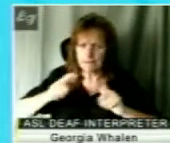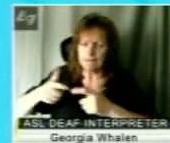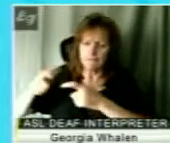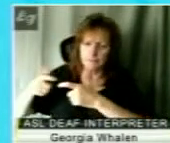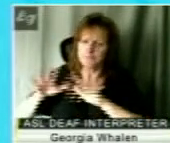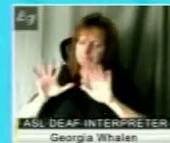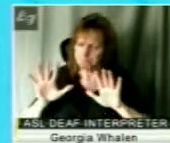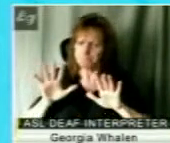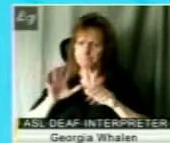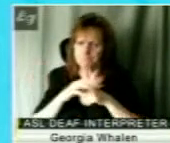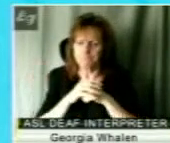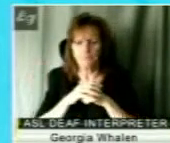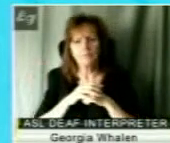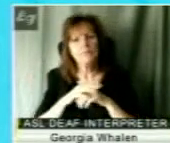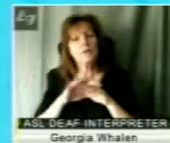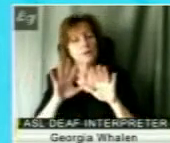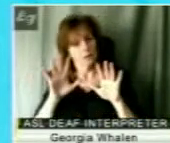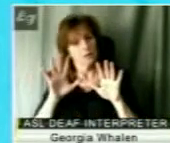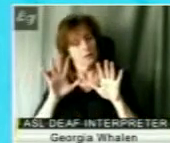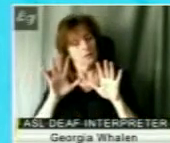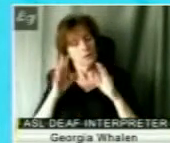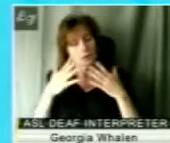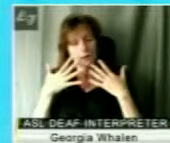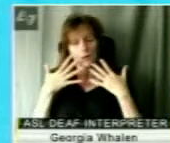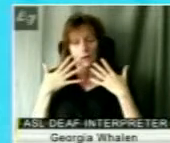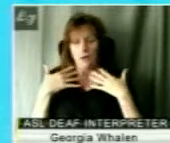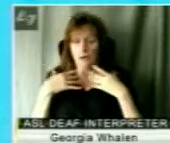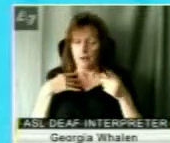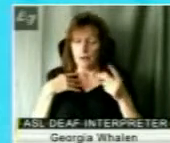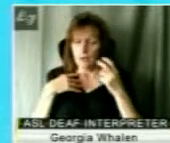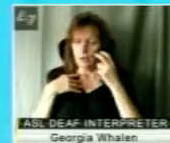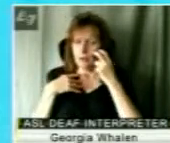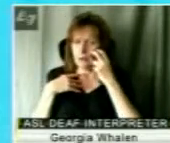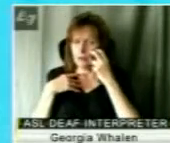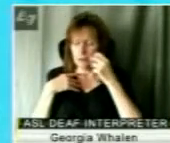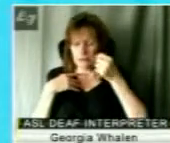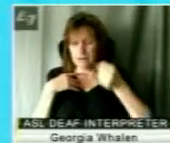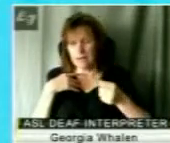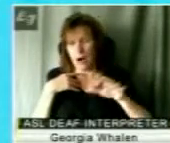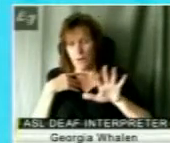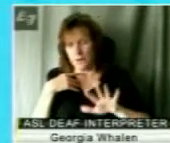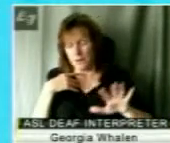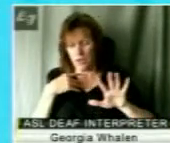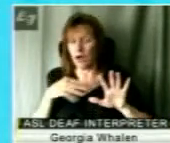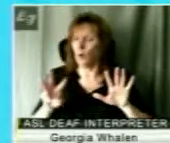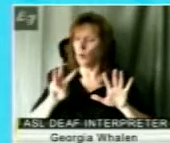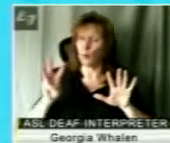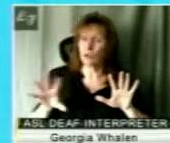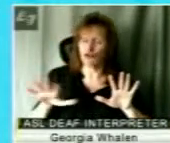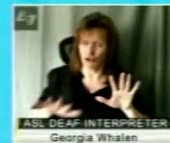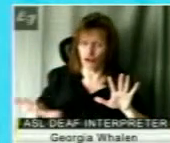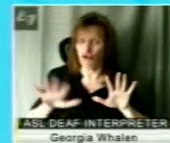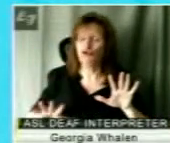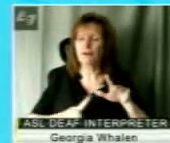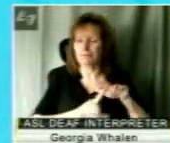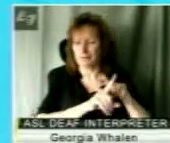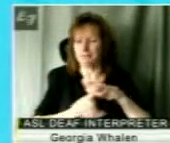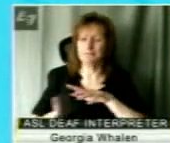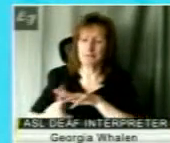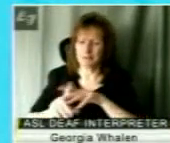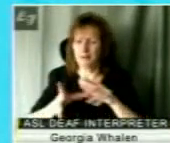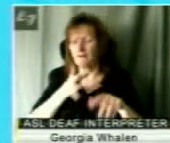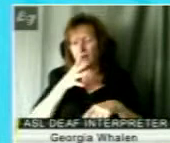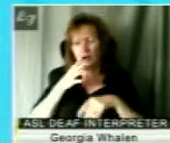it's unfortunately the case that both in Haldim and Norfolk, as well as down Windsor Way, they have had cases amongst that group.